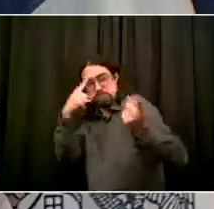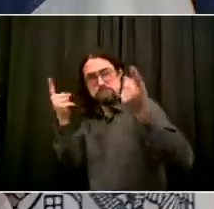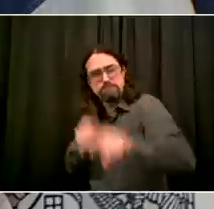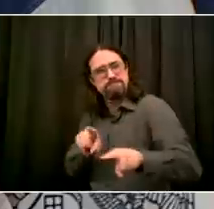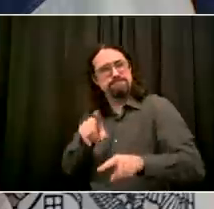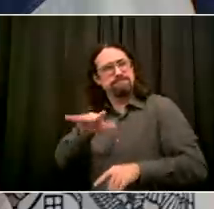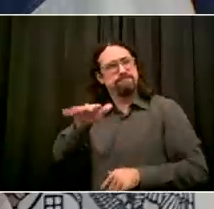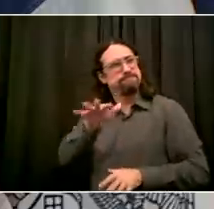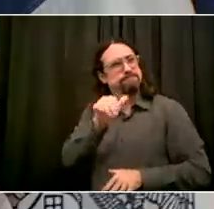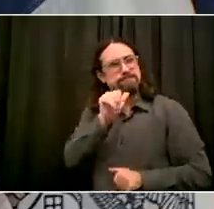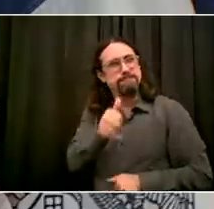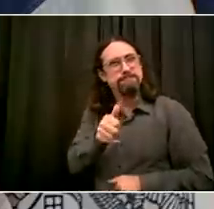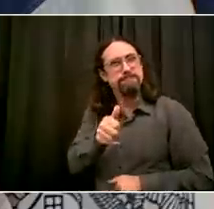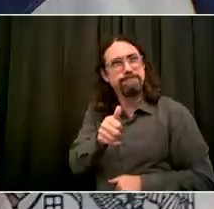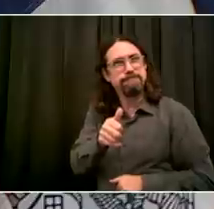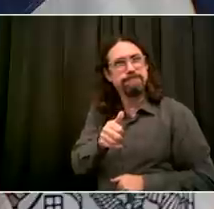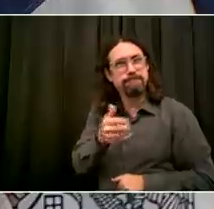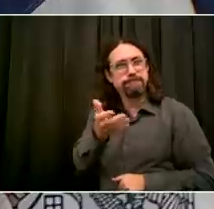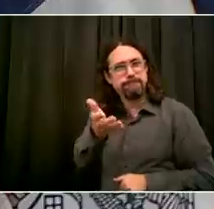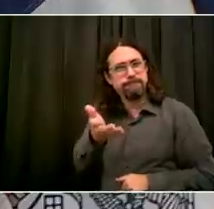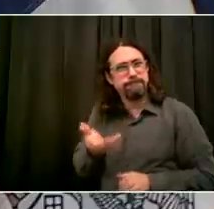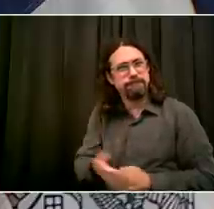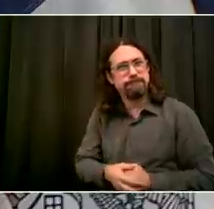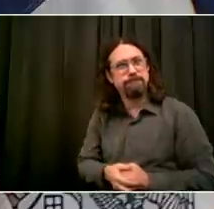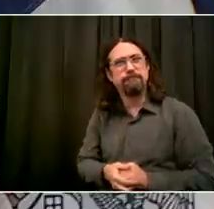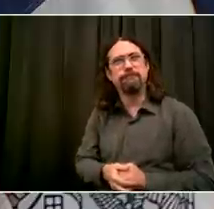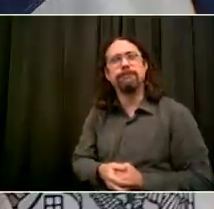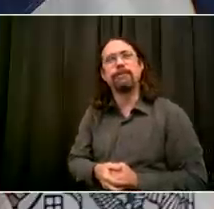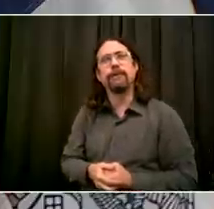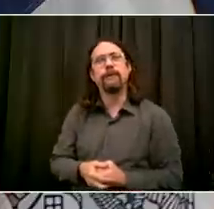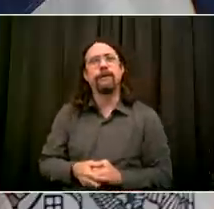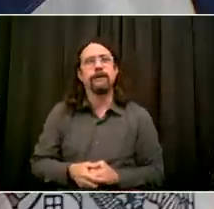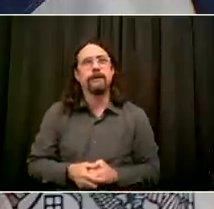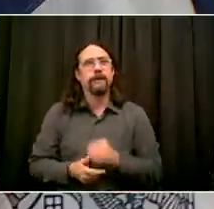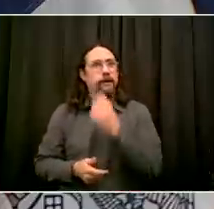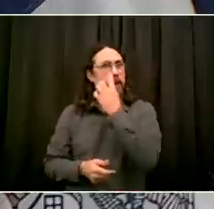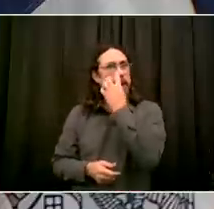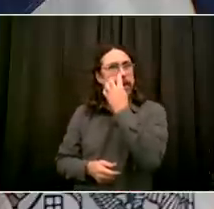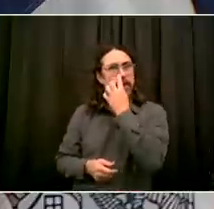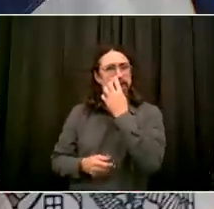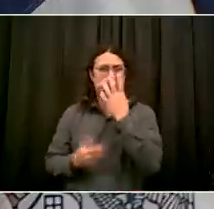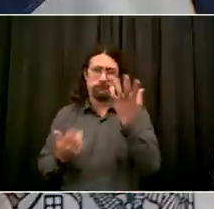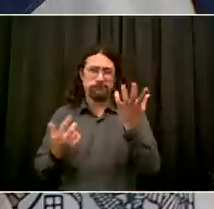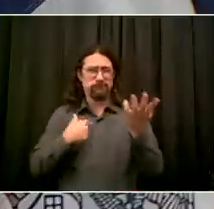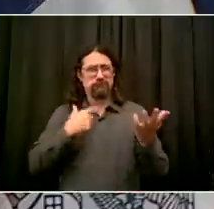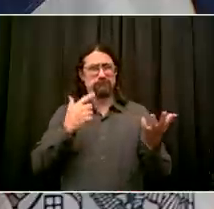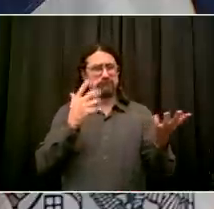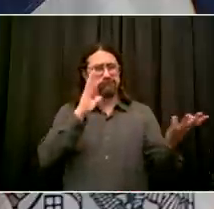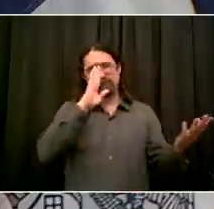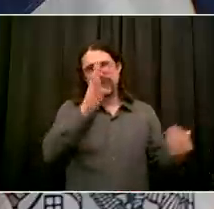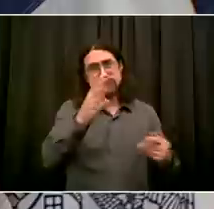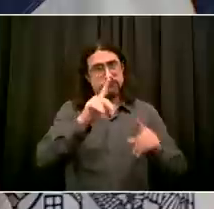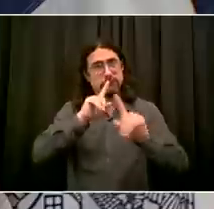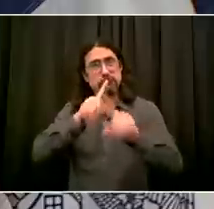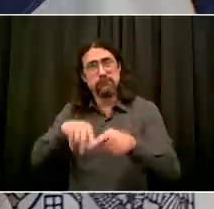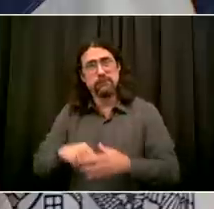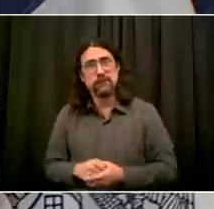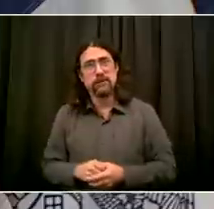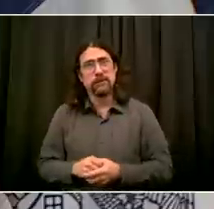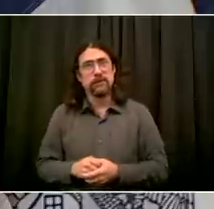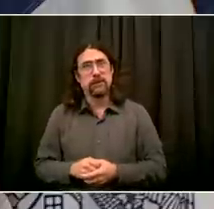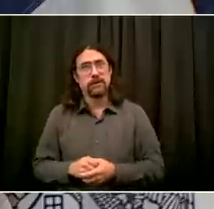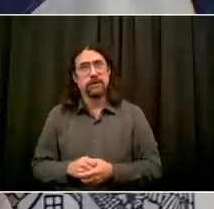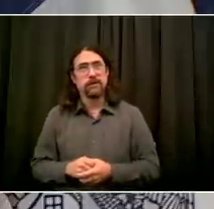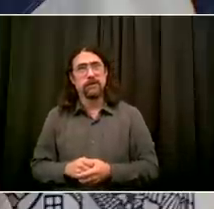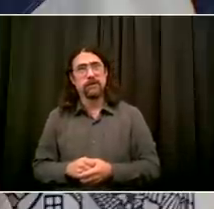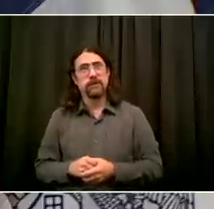mayors and governors, not just in New York, but all over the country, will have differences. We have different jobs to do, different interests to look out for. My